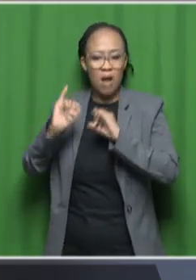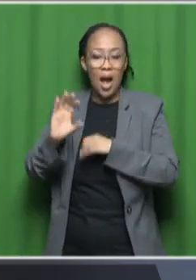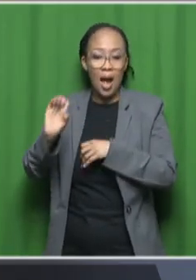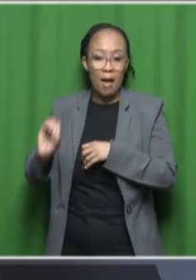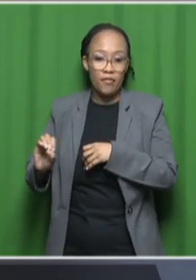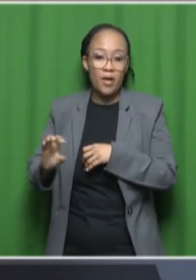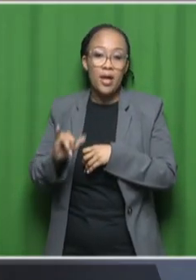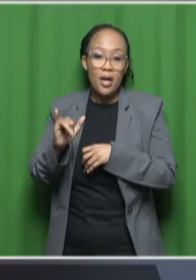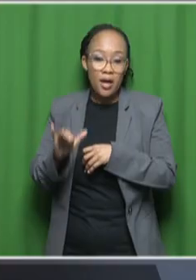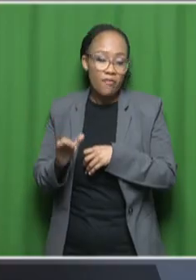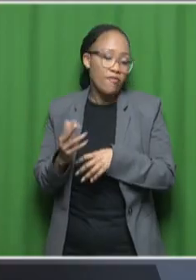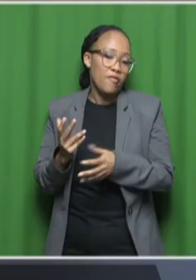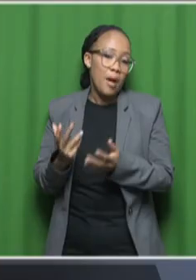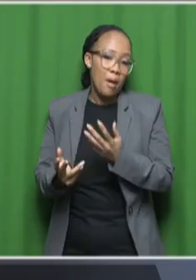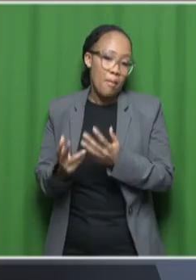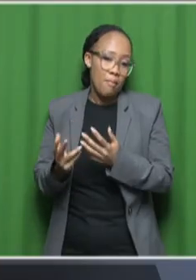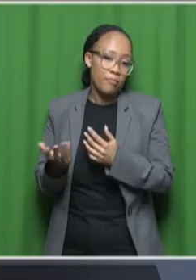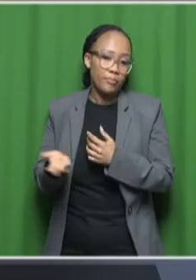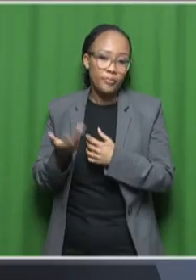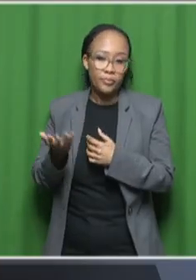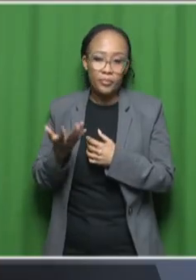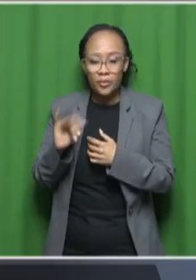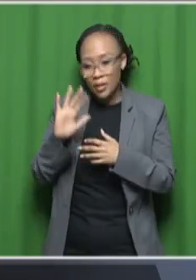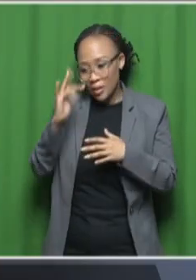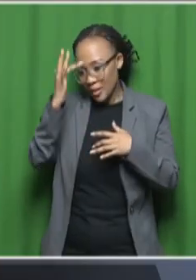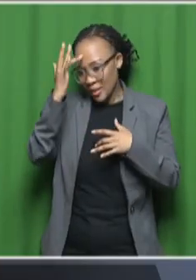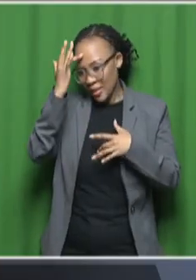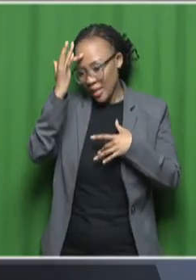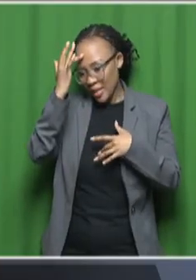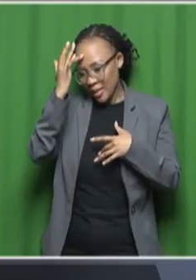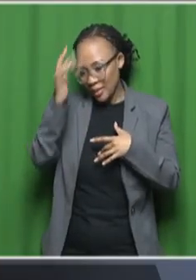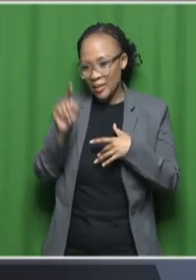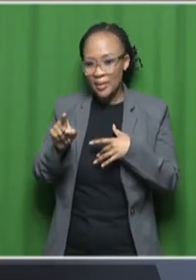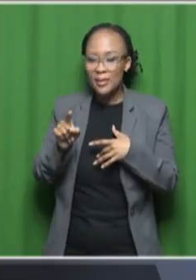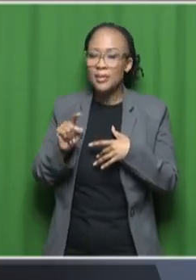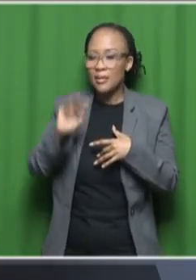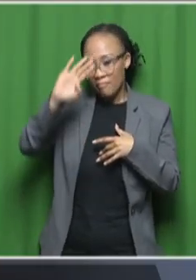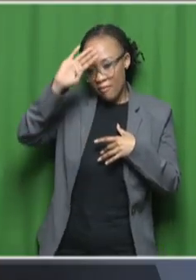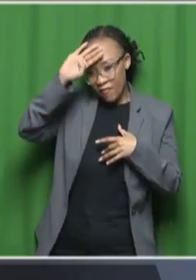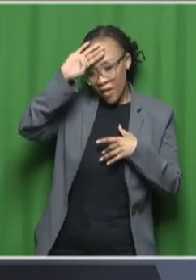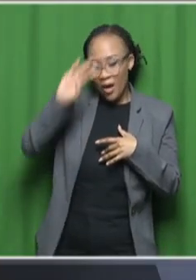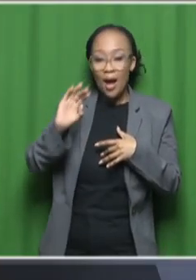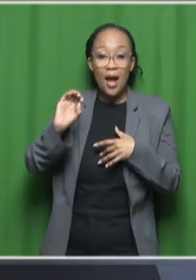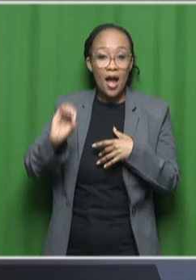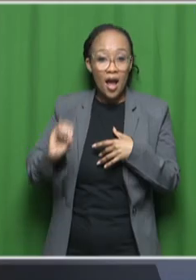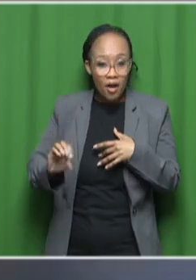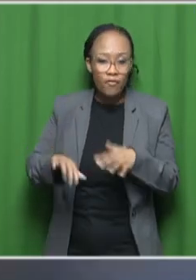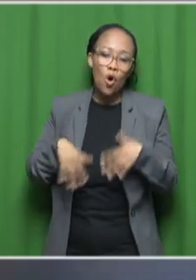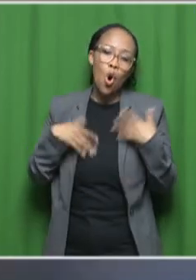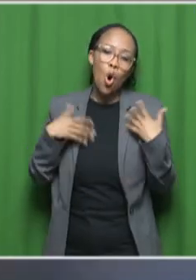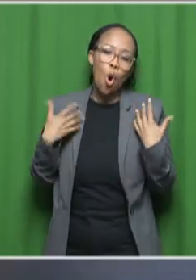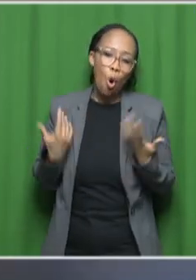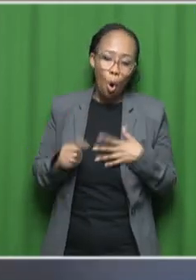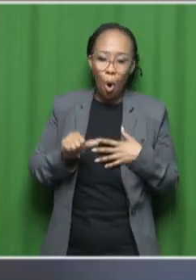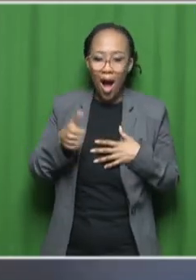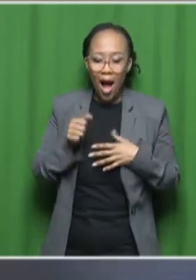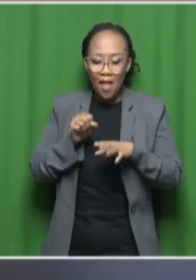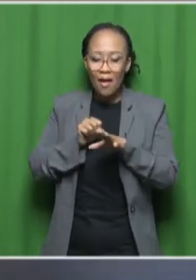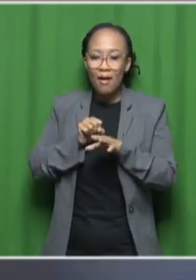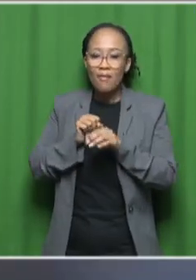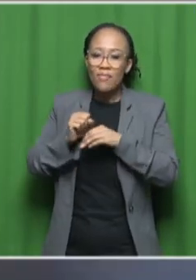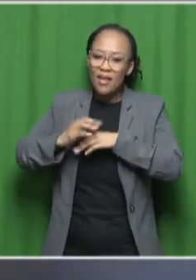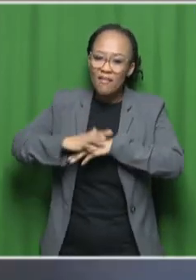have flare-ups within your disease progression, for example, if you have a fever, if you ever have another infection that might